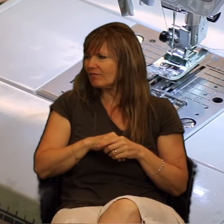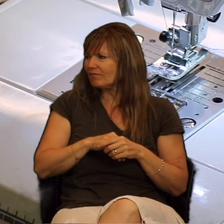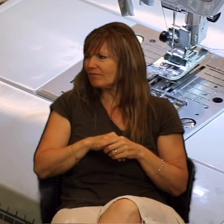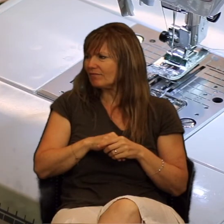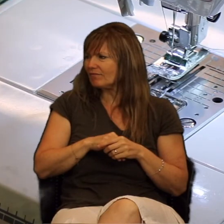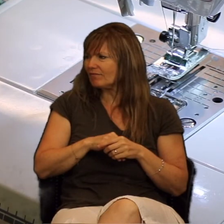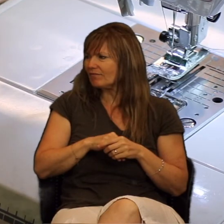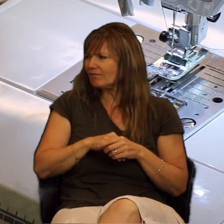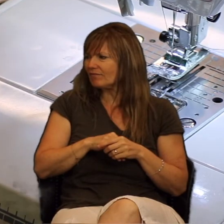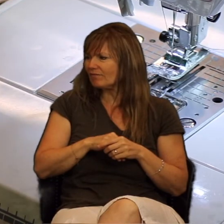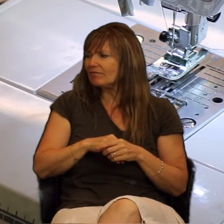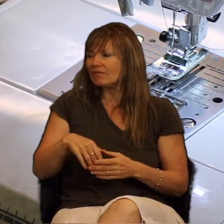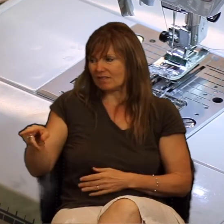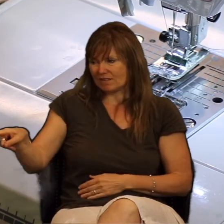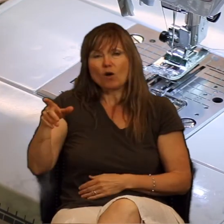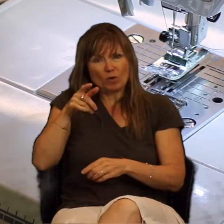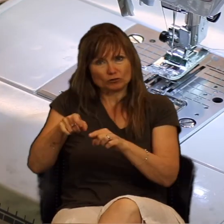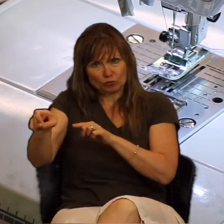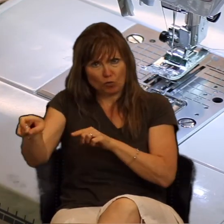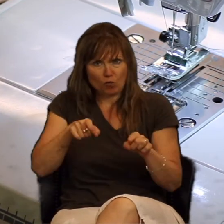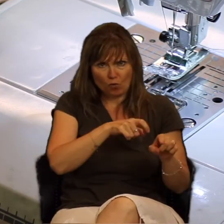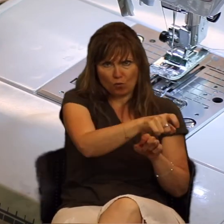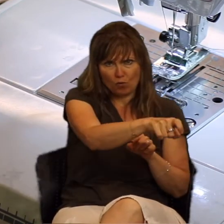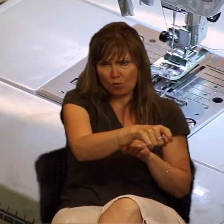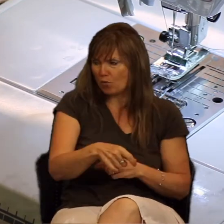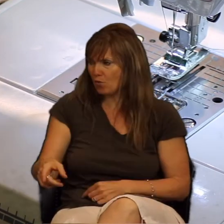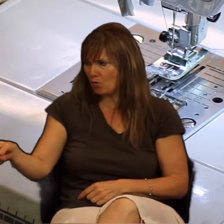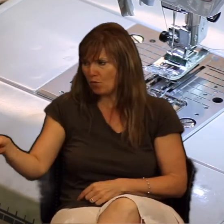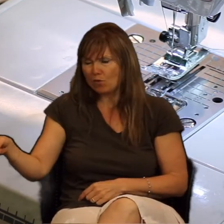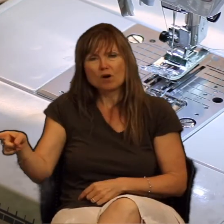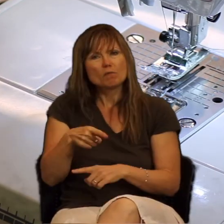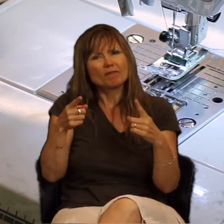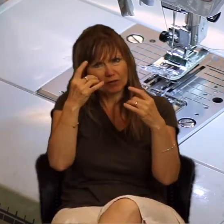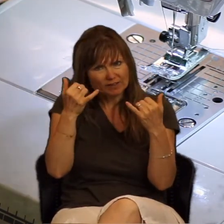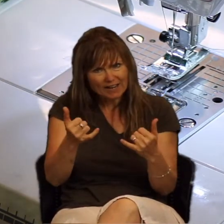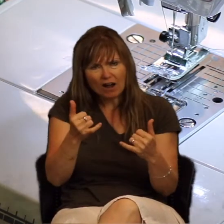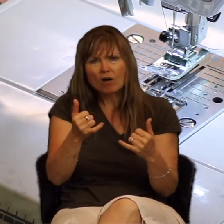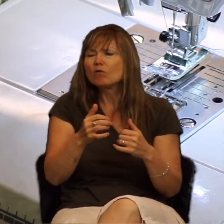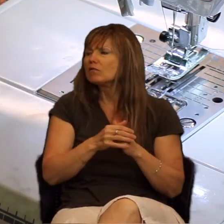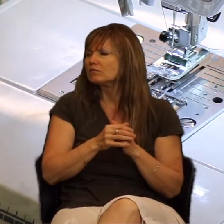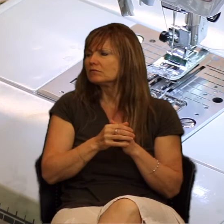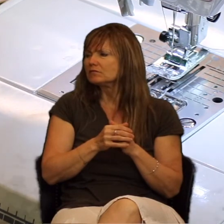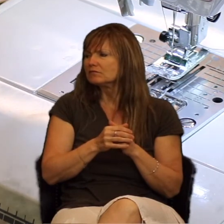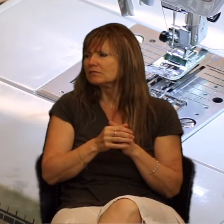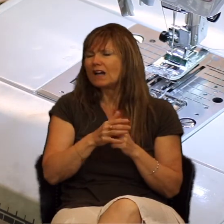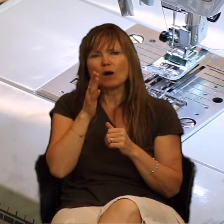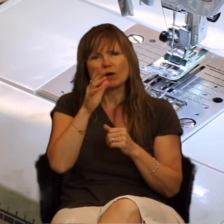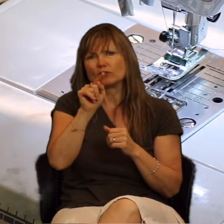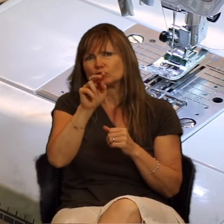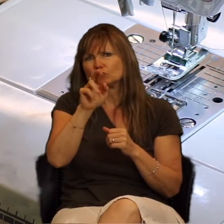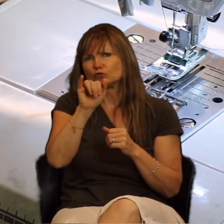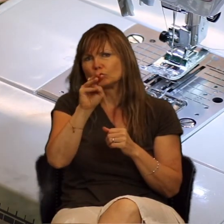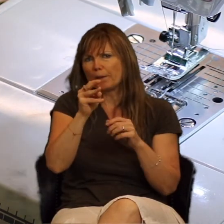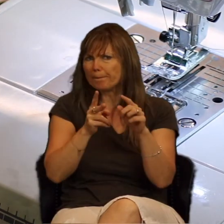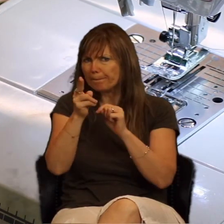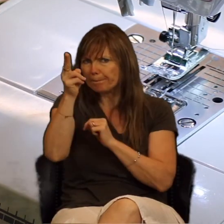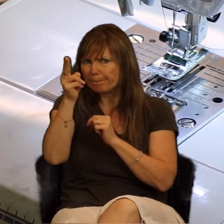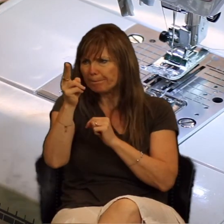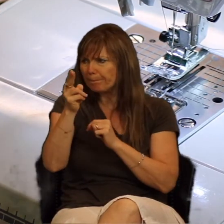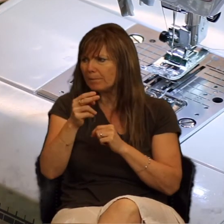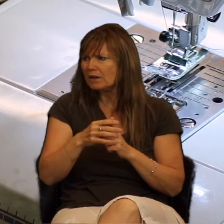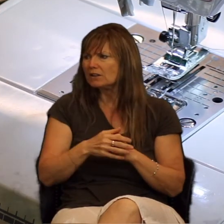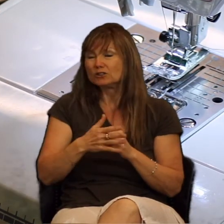I'll be sewing them like this. But right now I'm just going to trim it. So I'm going to, on the back